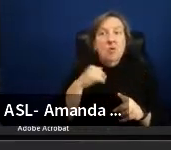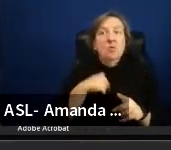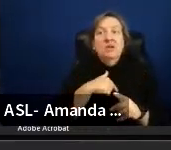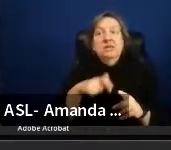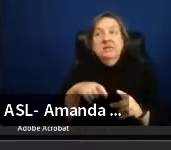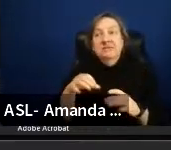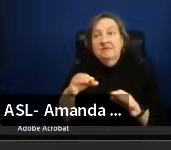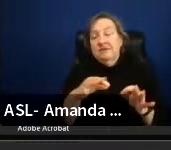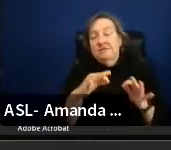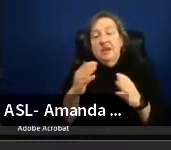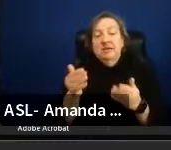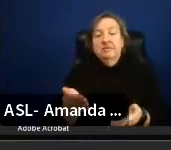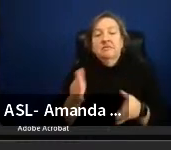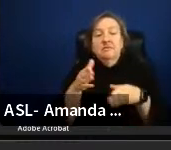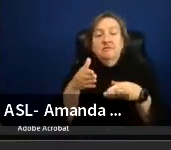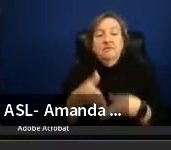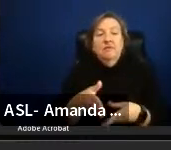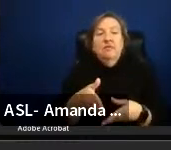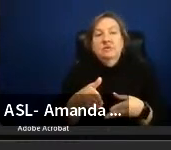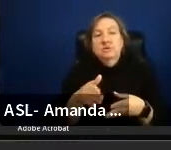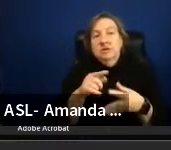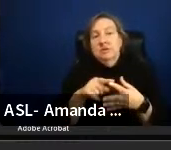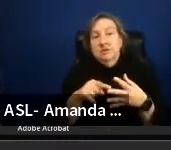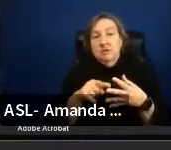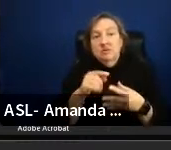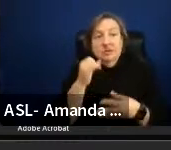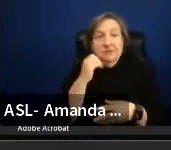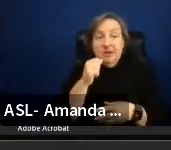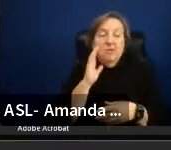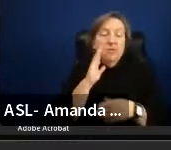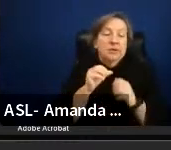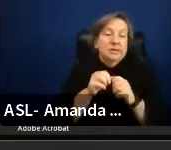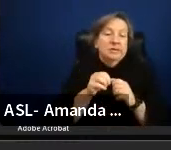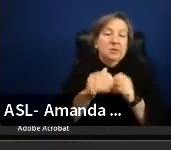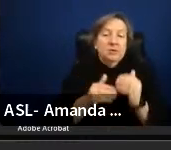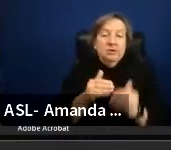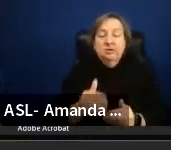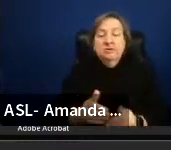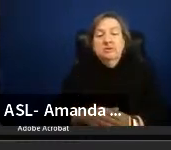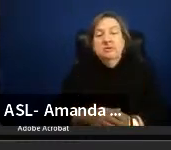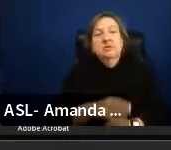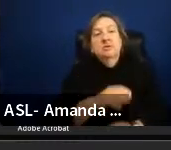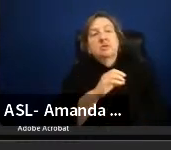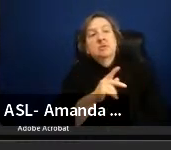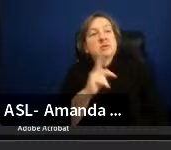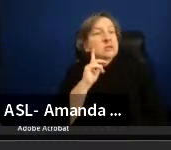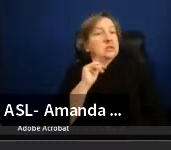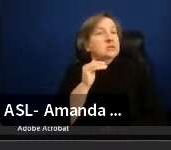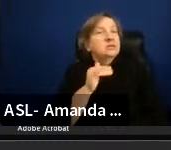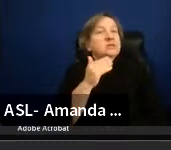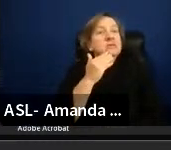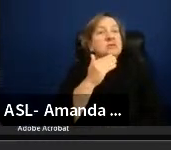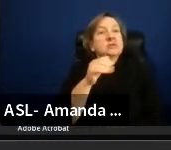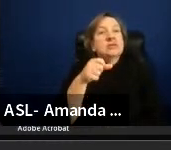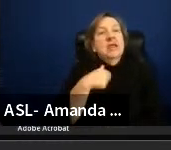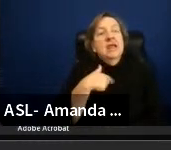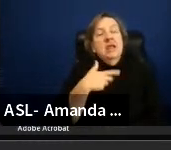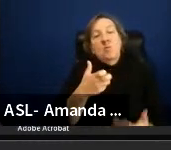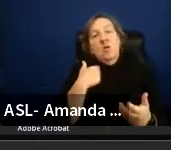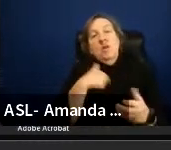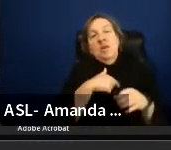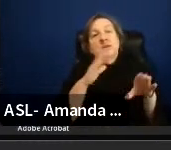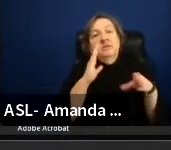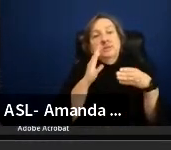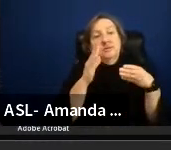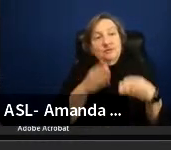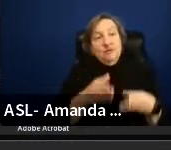feedback on, please go ahead and focus on those. Otherwise, we'll just keep going in order. Okay, sounds good. Yeah, I would like us to